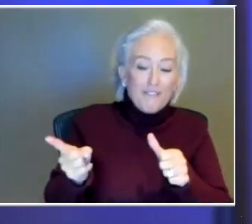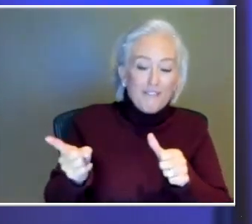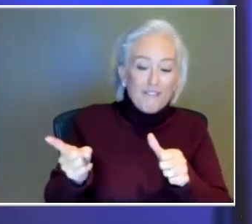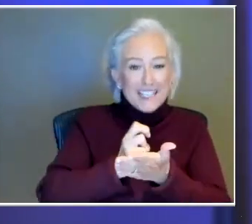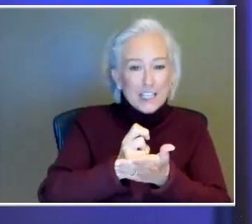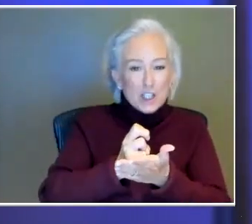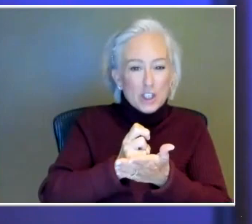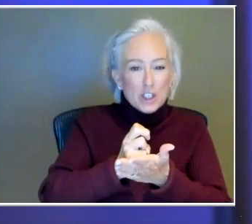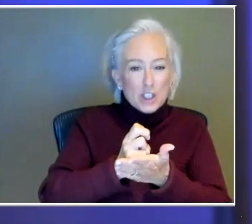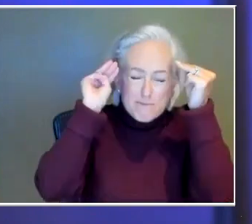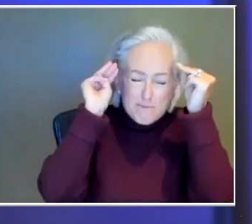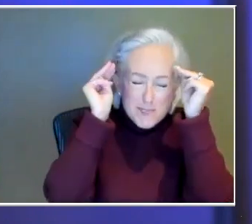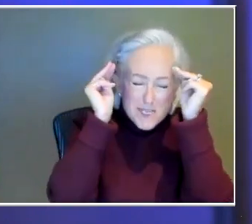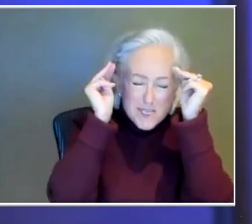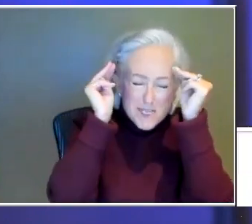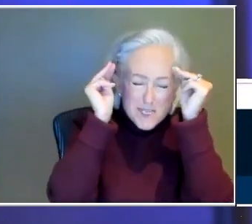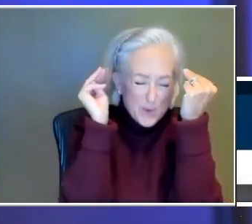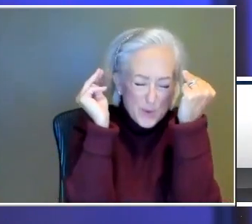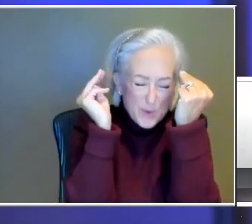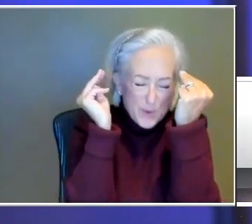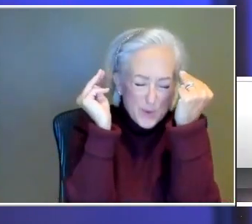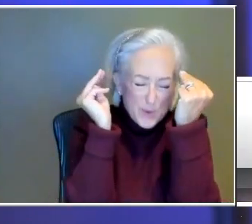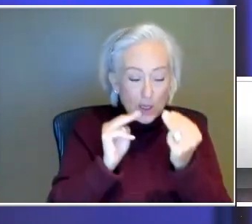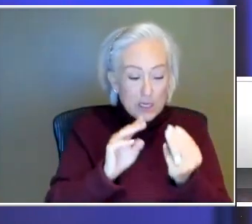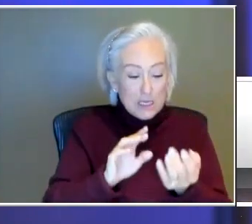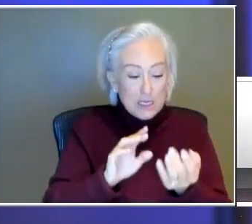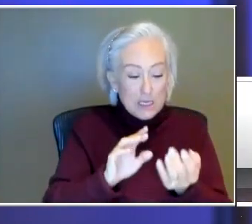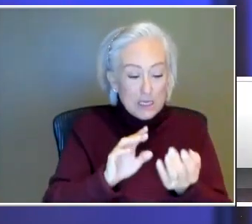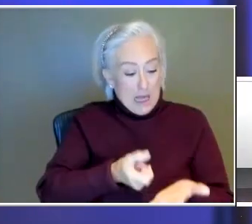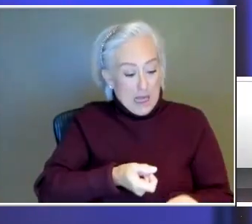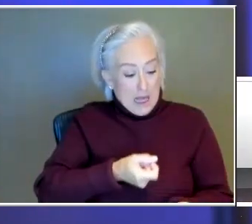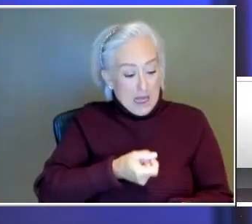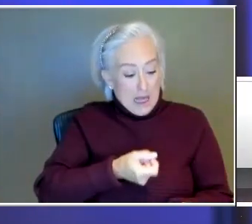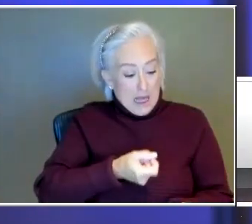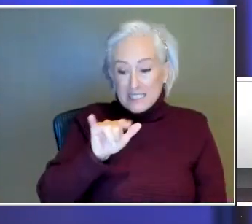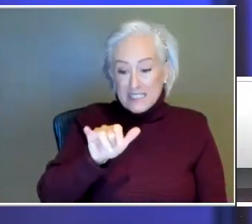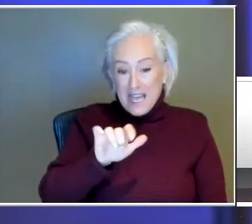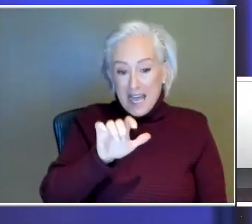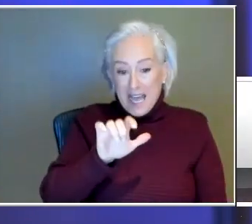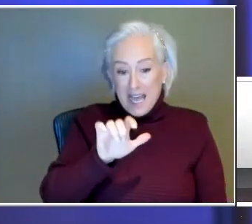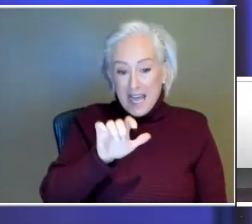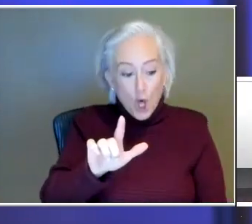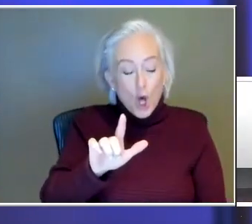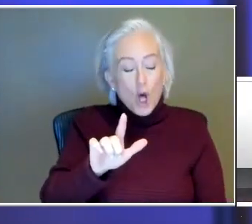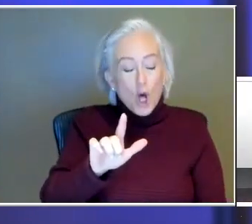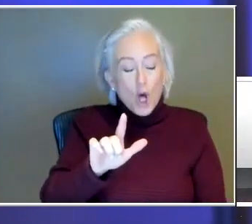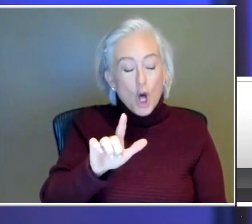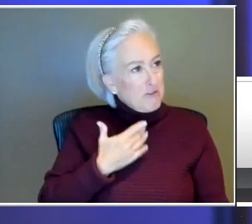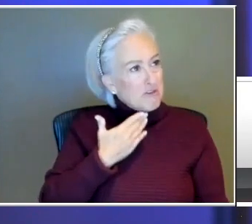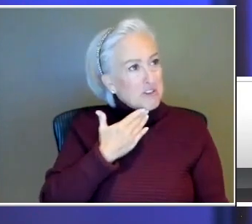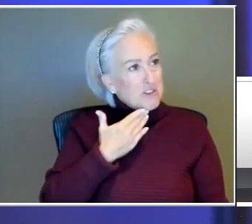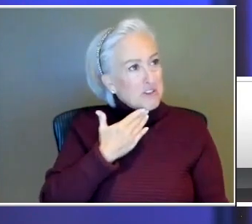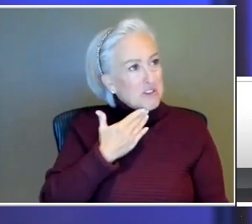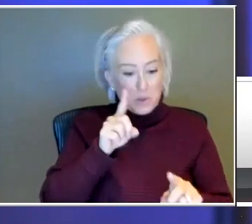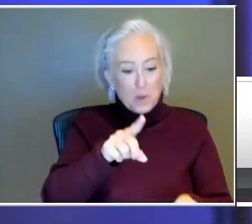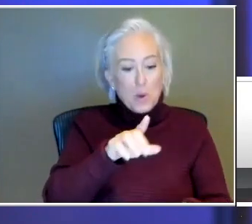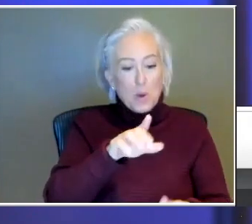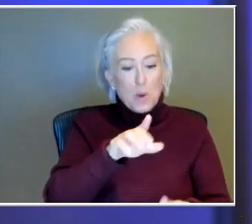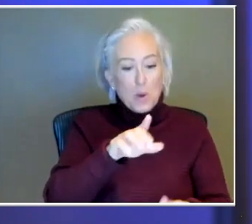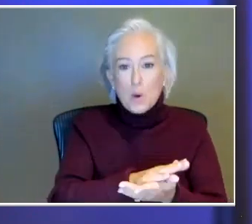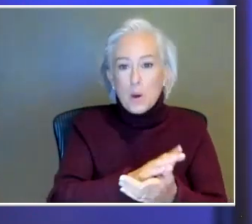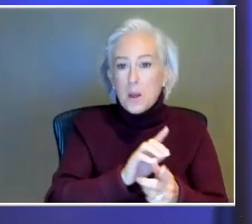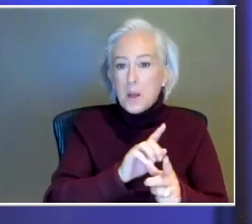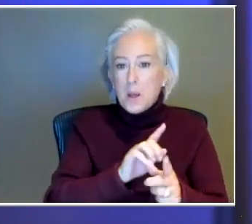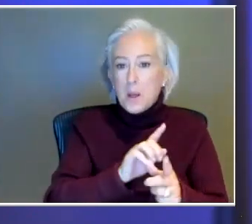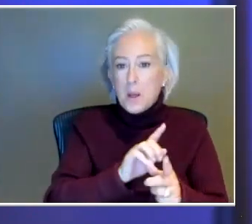you just kind of take the Tylenol, you feel better going to school. But after I had gotten to school, you black out with the seizures. You don't remember having